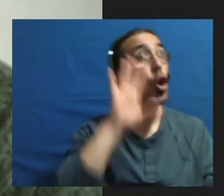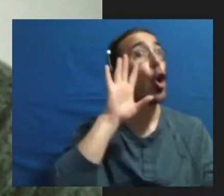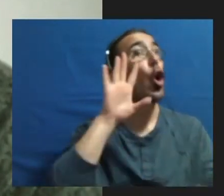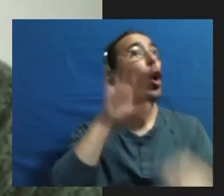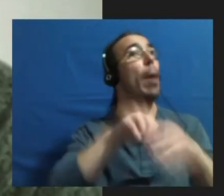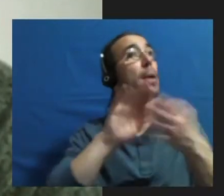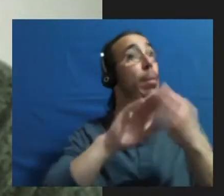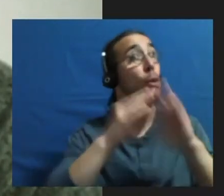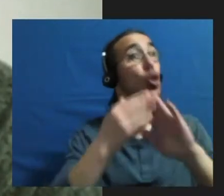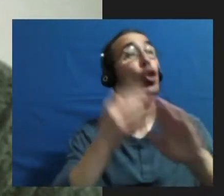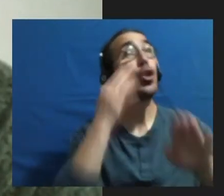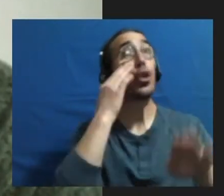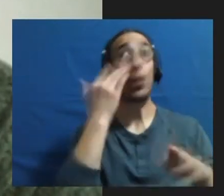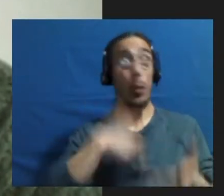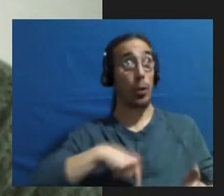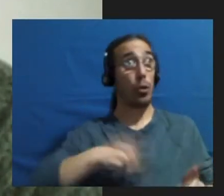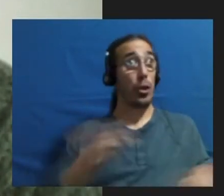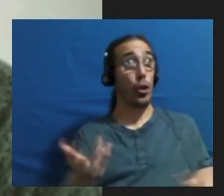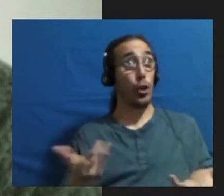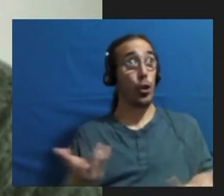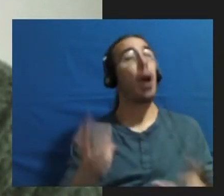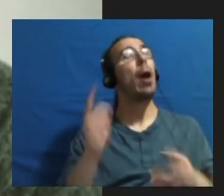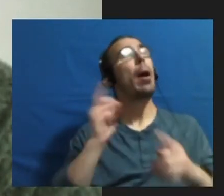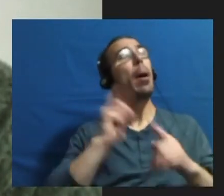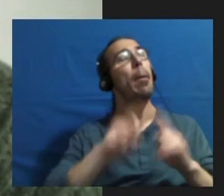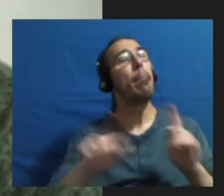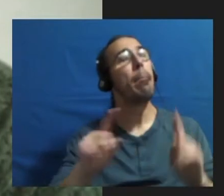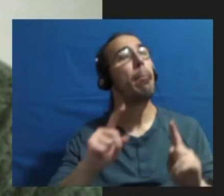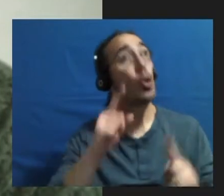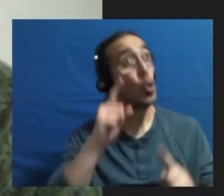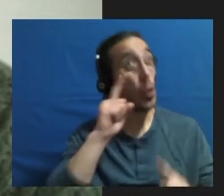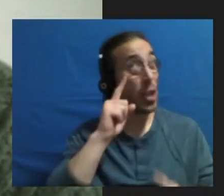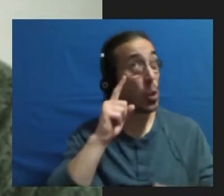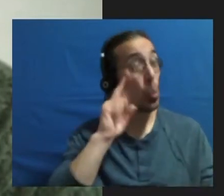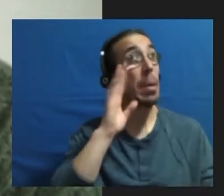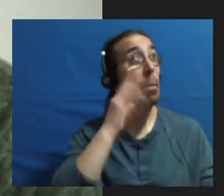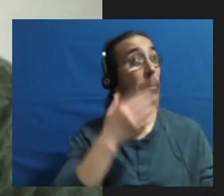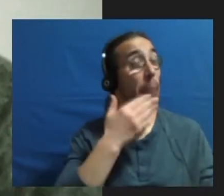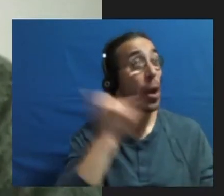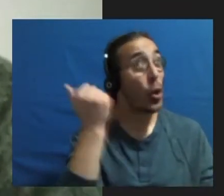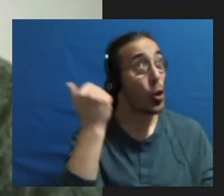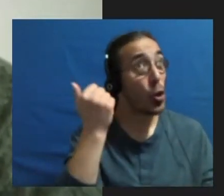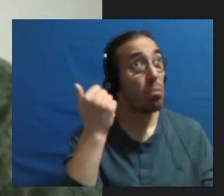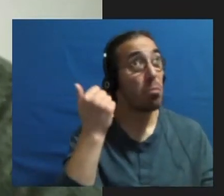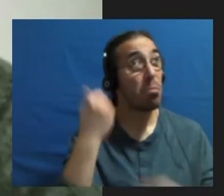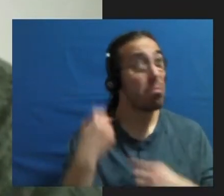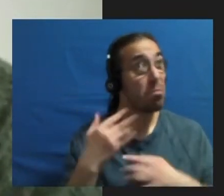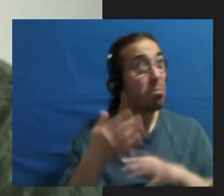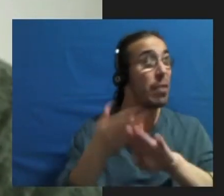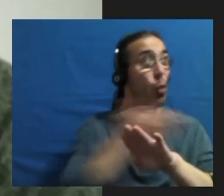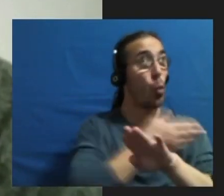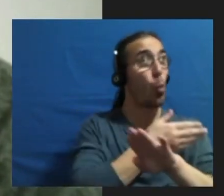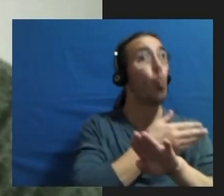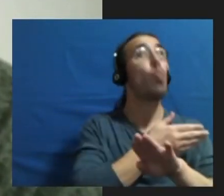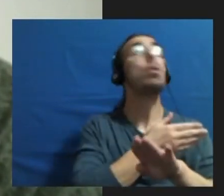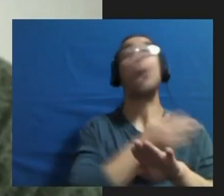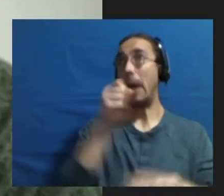here? Do you think things would have been better for you? I believe so.